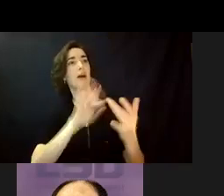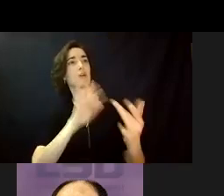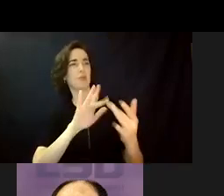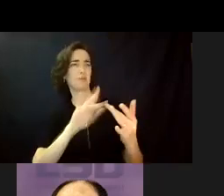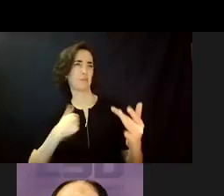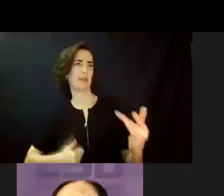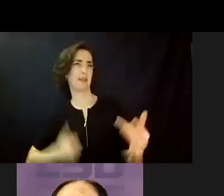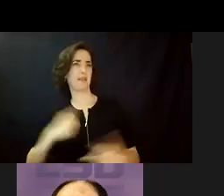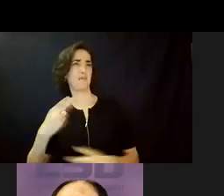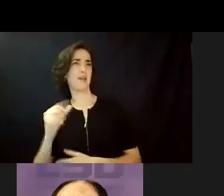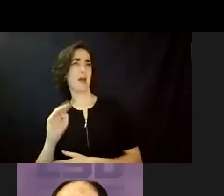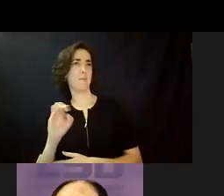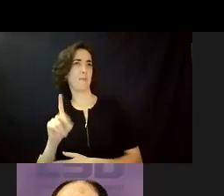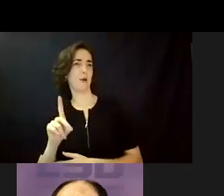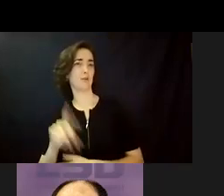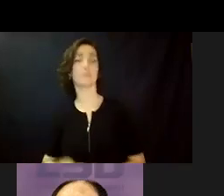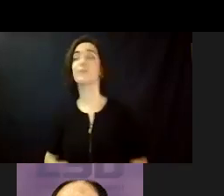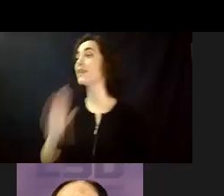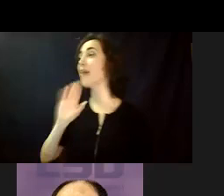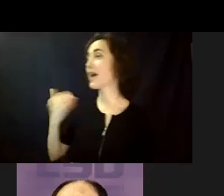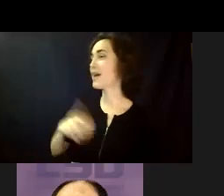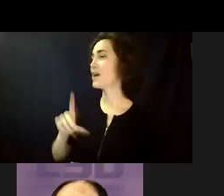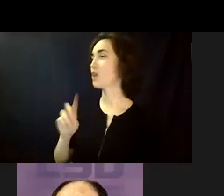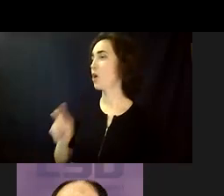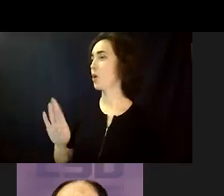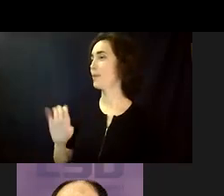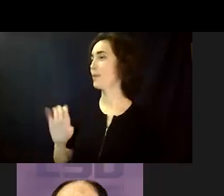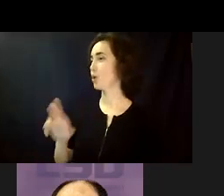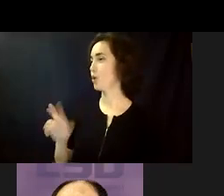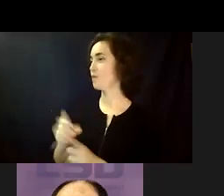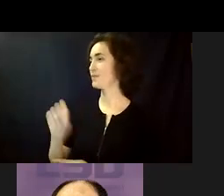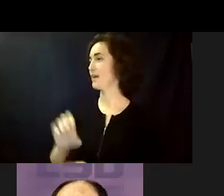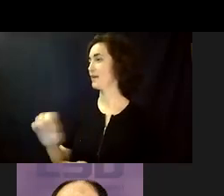Hi, this is Dr. Beckers from Southeastern. We can be reached at